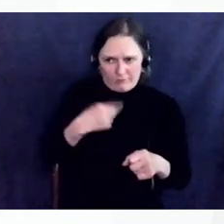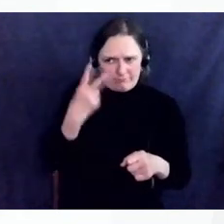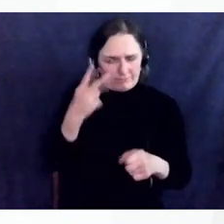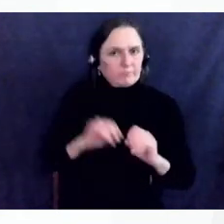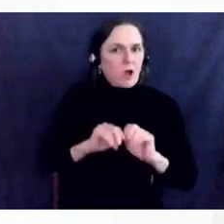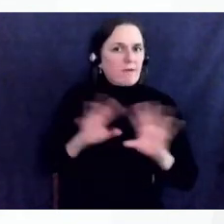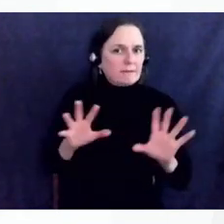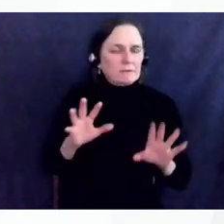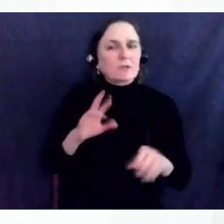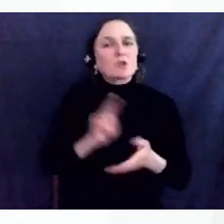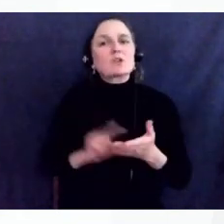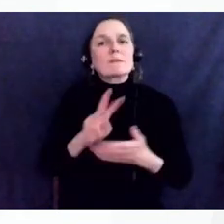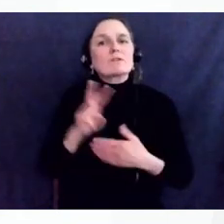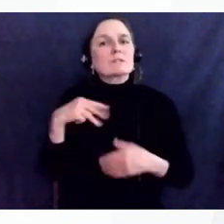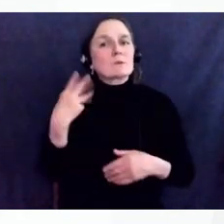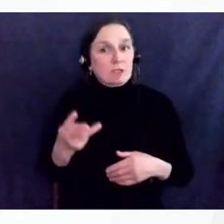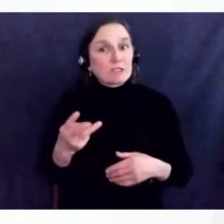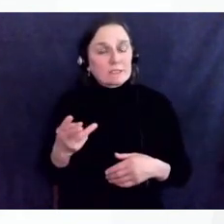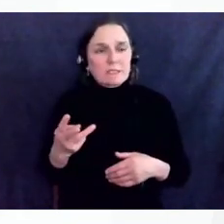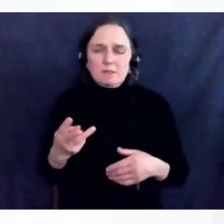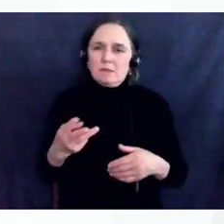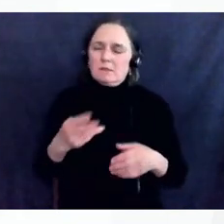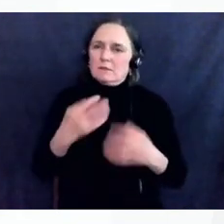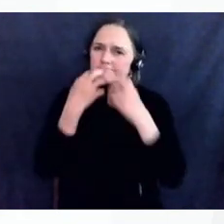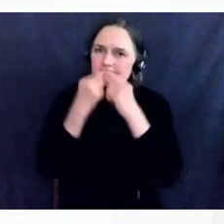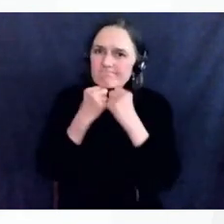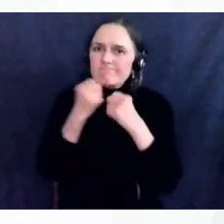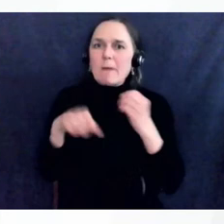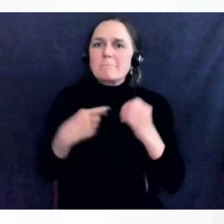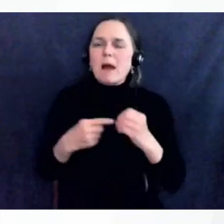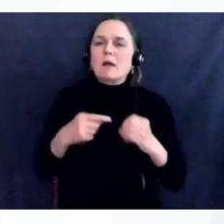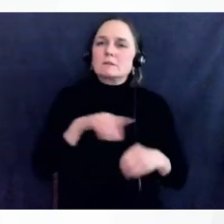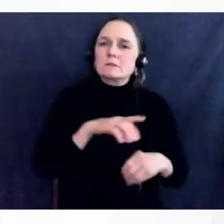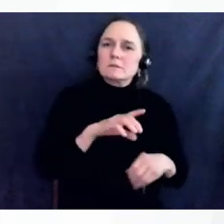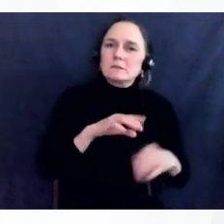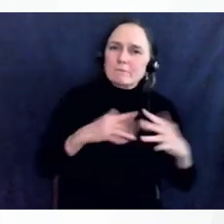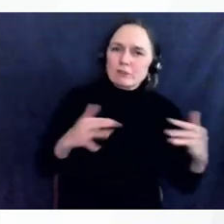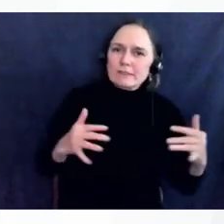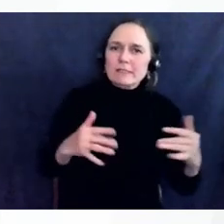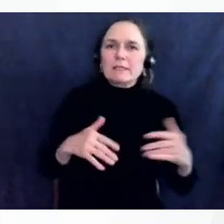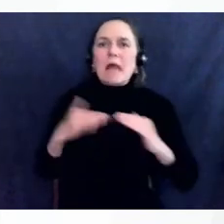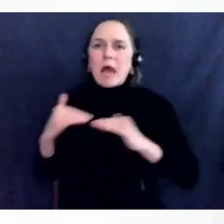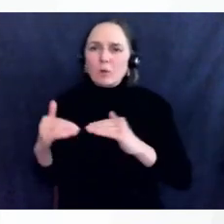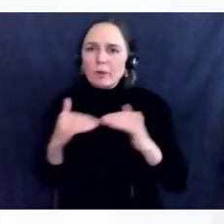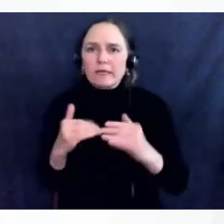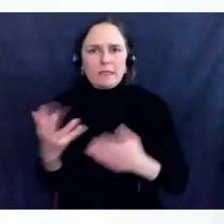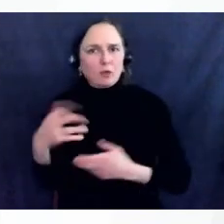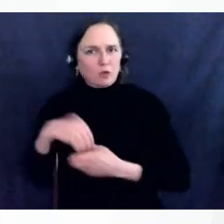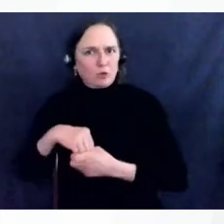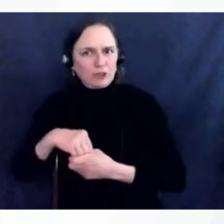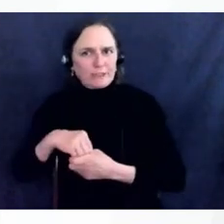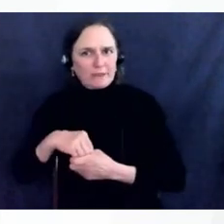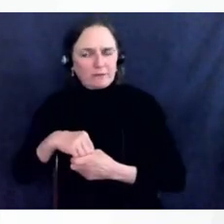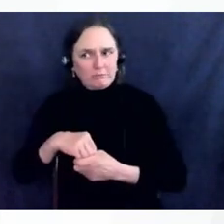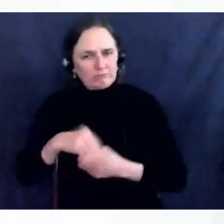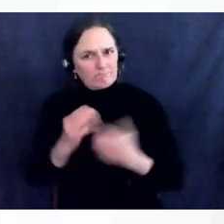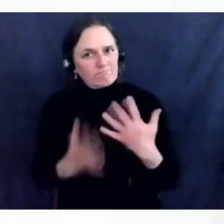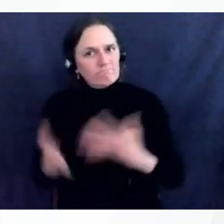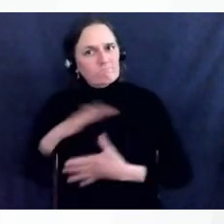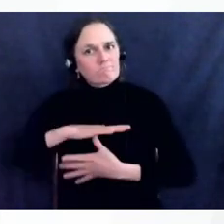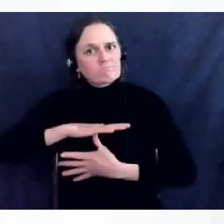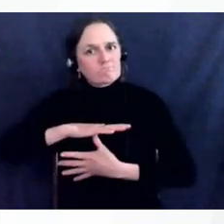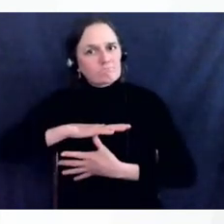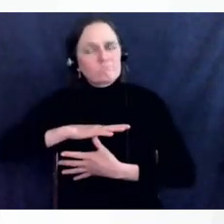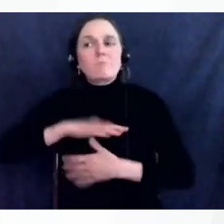And it's one of the main reasons I chose to come here. And in the last 2.5 years, I've seen the university's